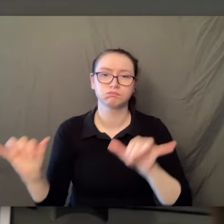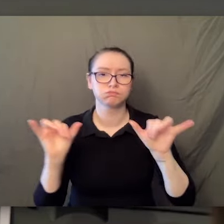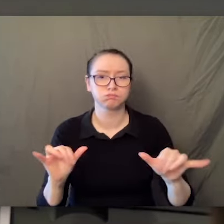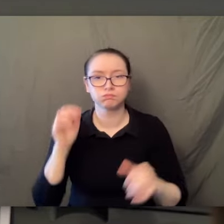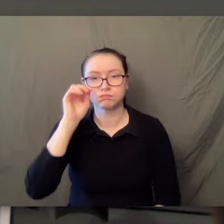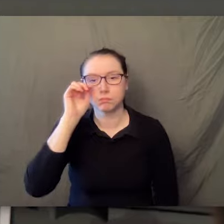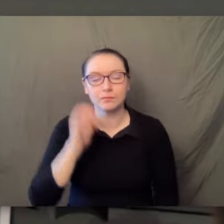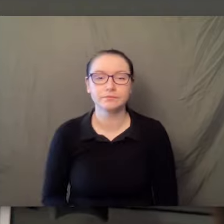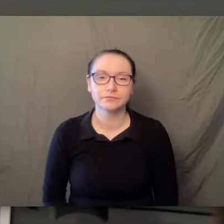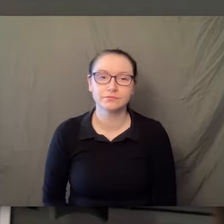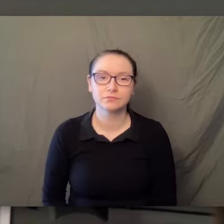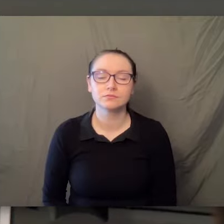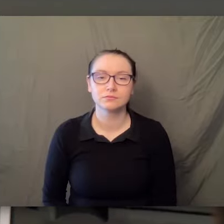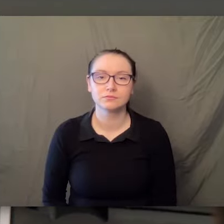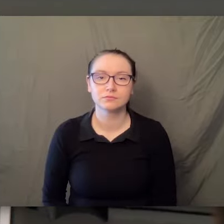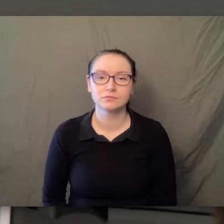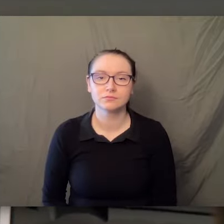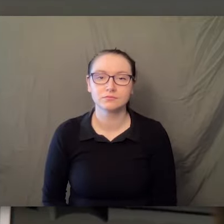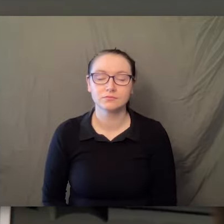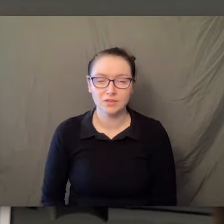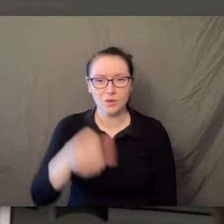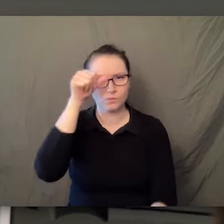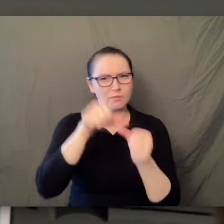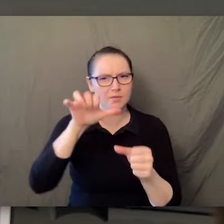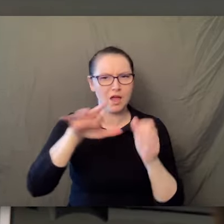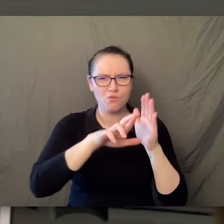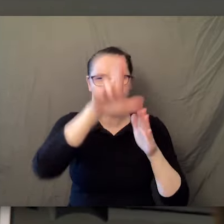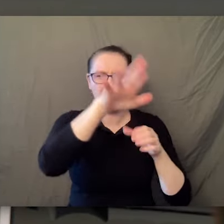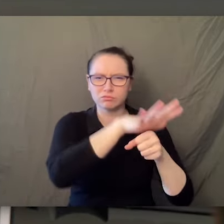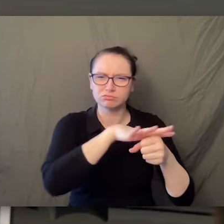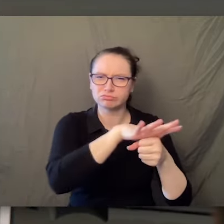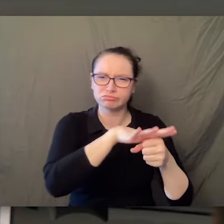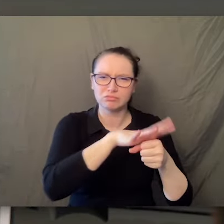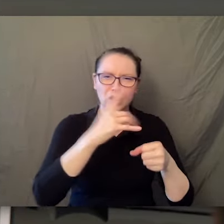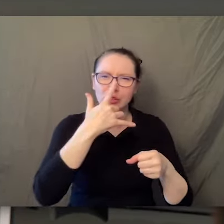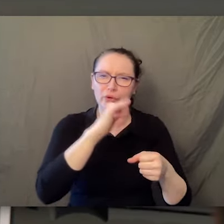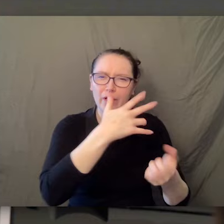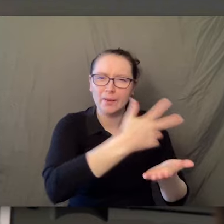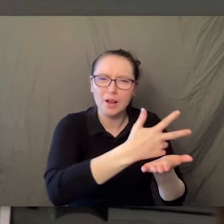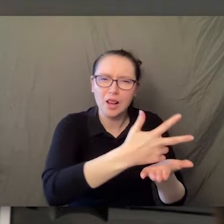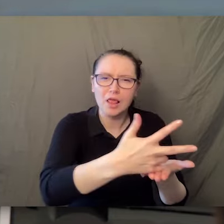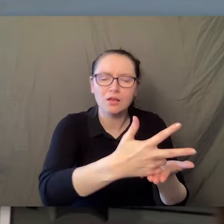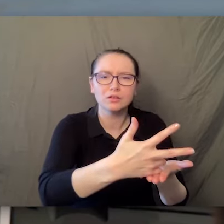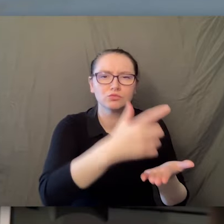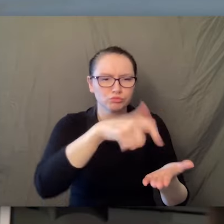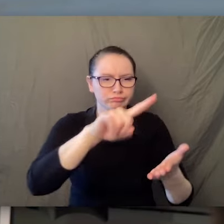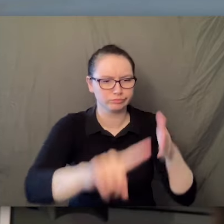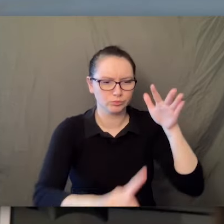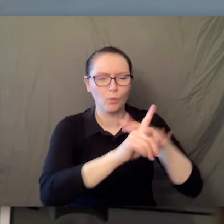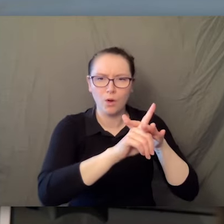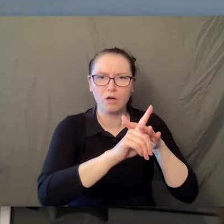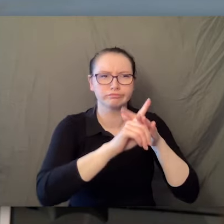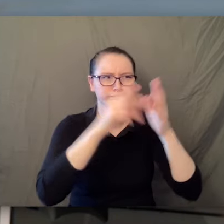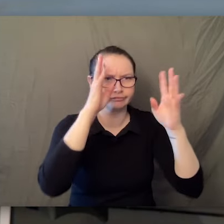enough. That launch site I showed you before, the one that started out looking like an old parking lot, that required a ton of